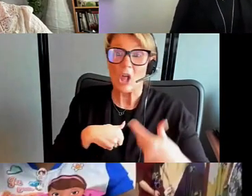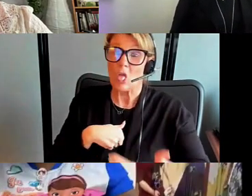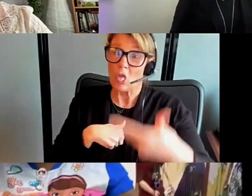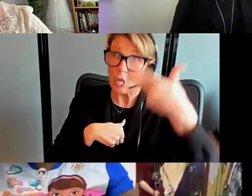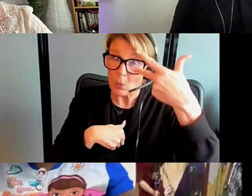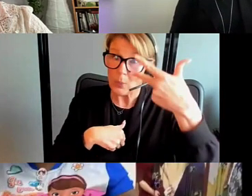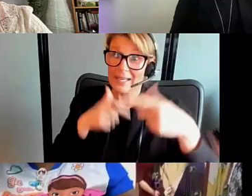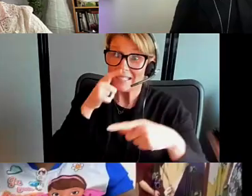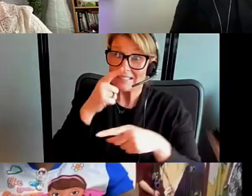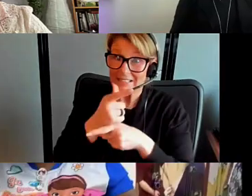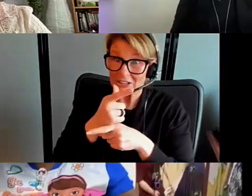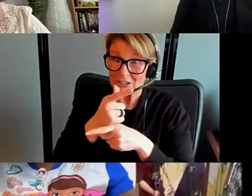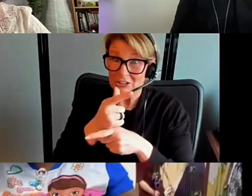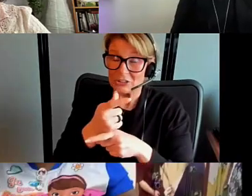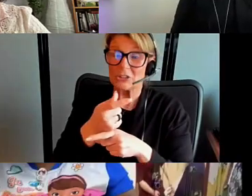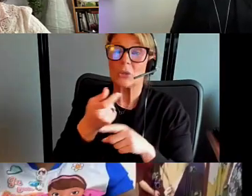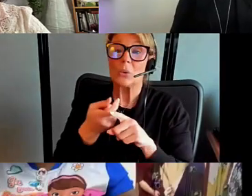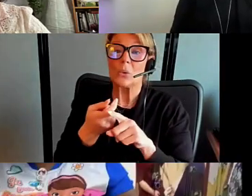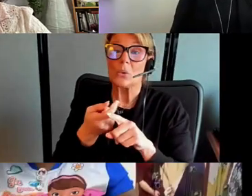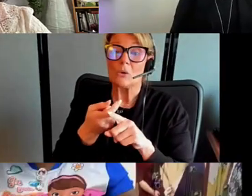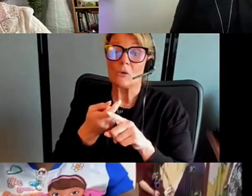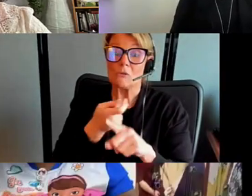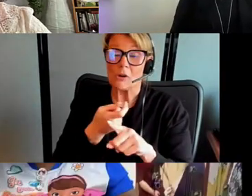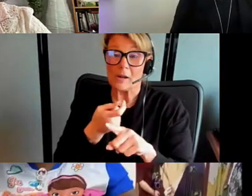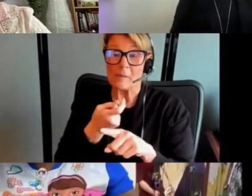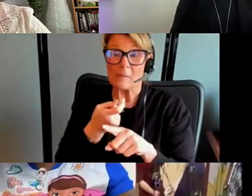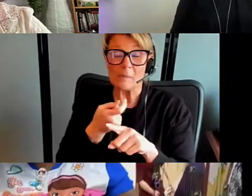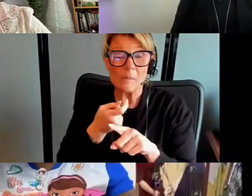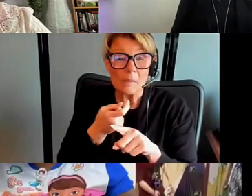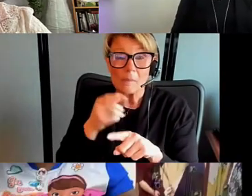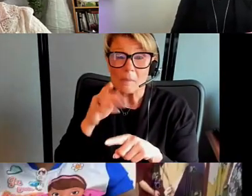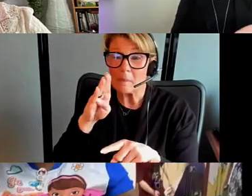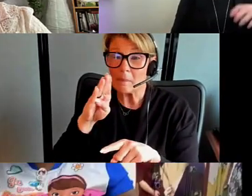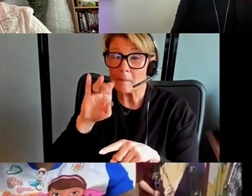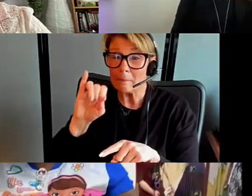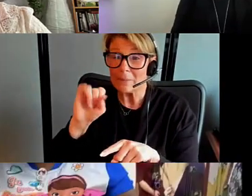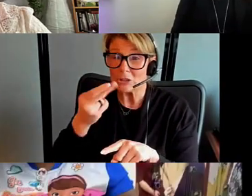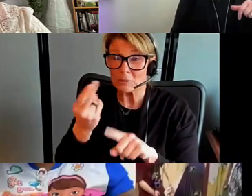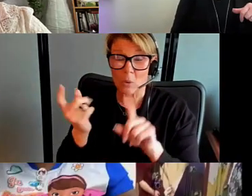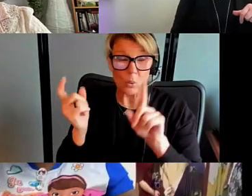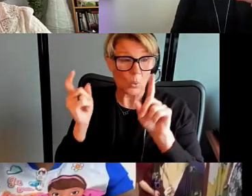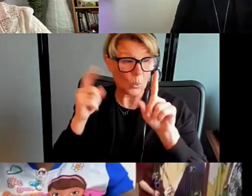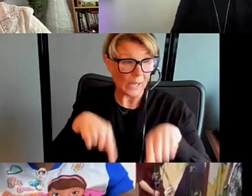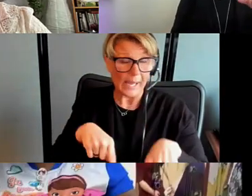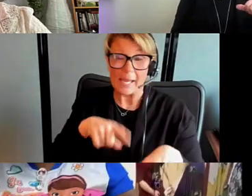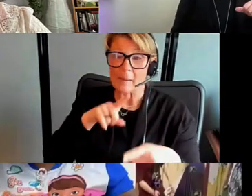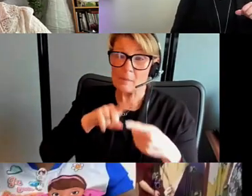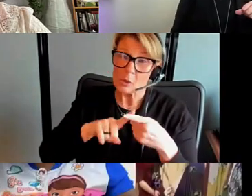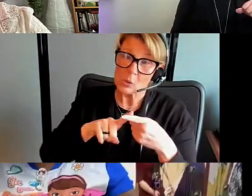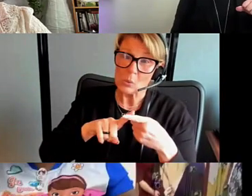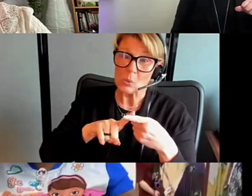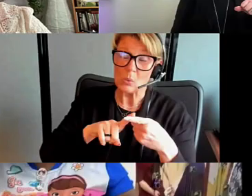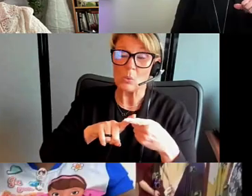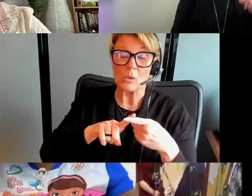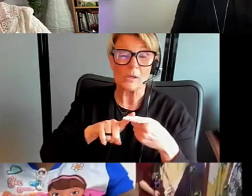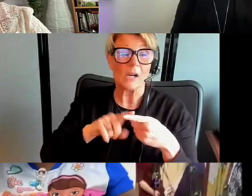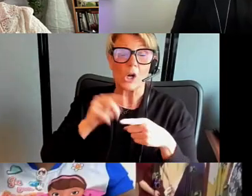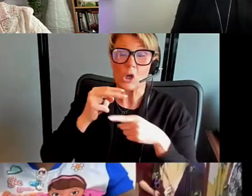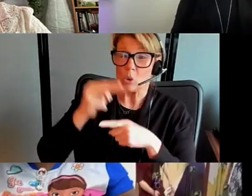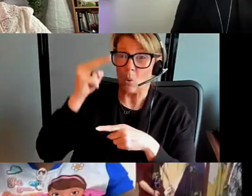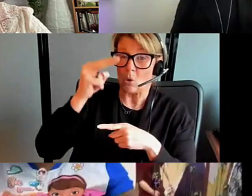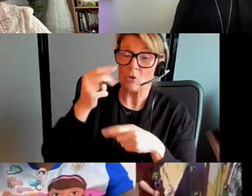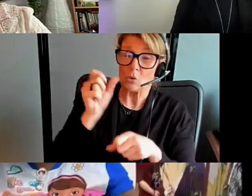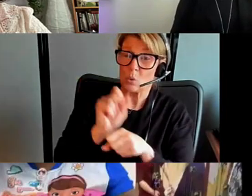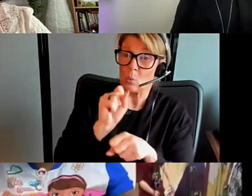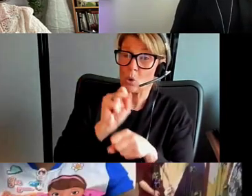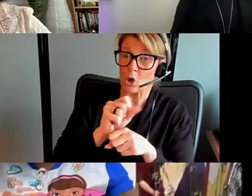Canada from the bishop to work in the hospitals, in northern hospitals like Elliott Lake, but they